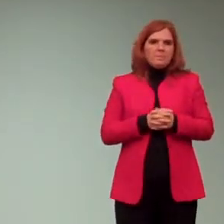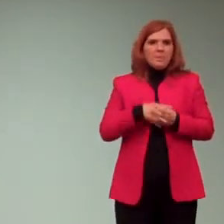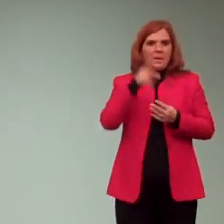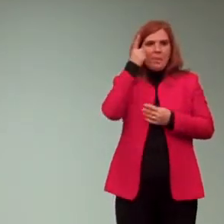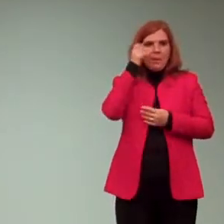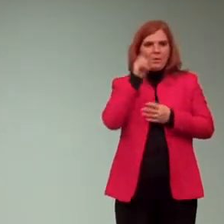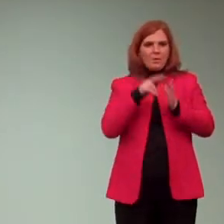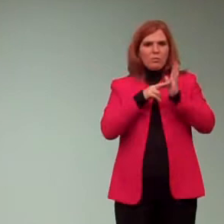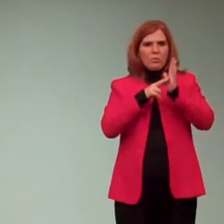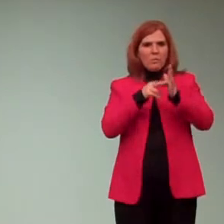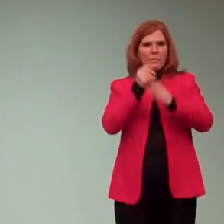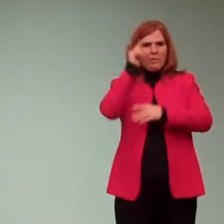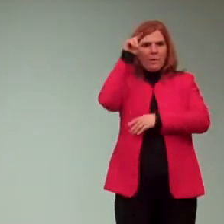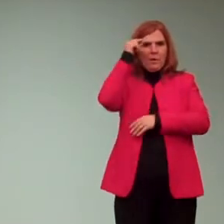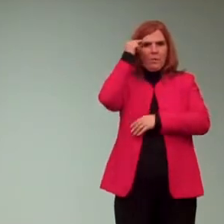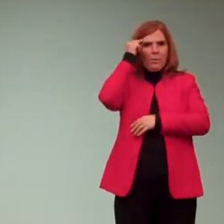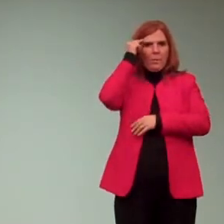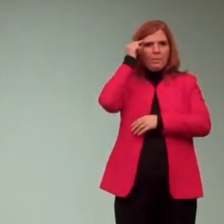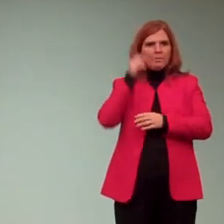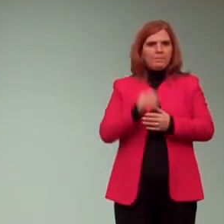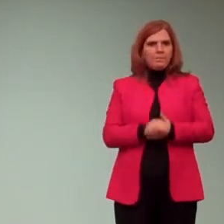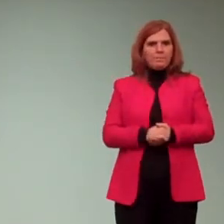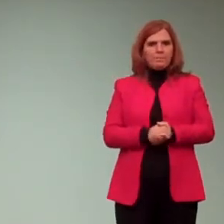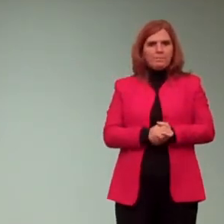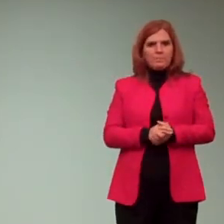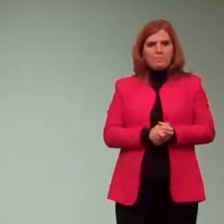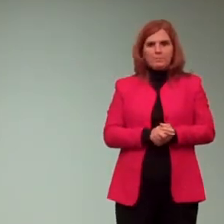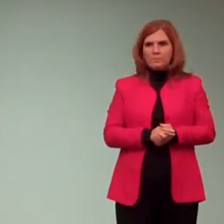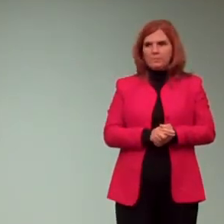Because he was a representative of the government.